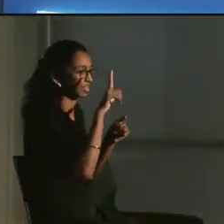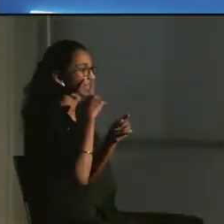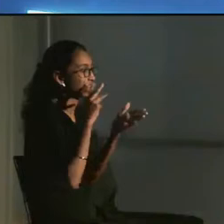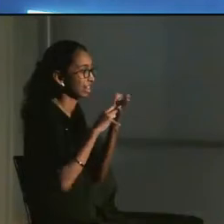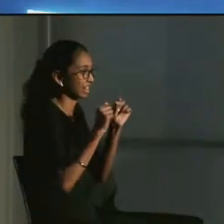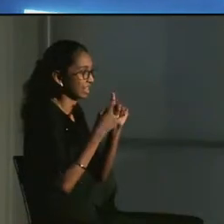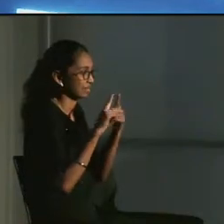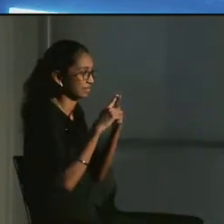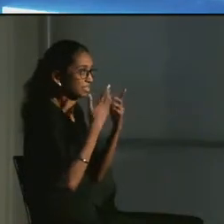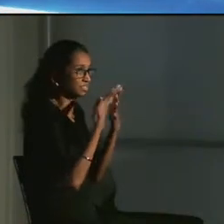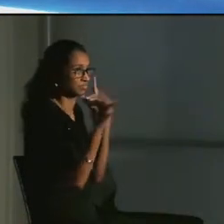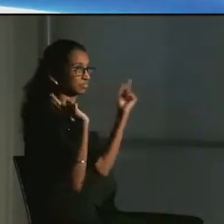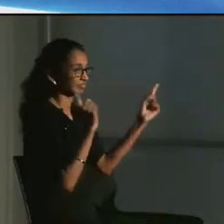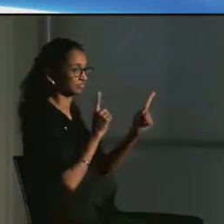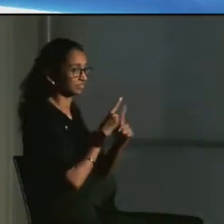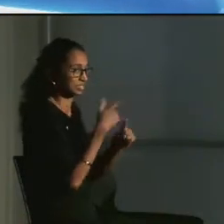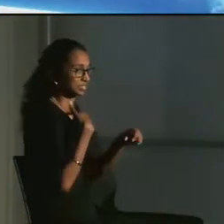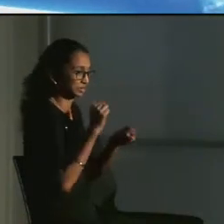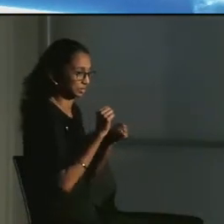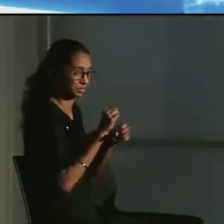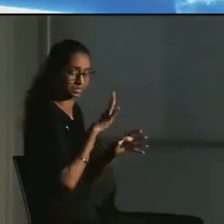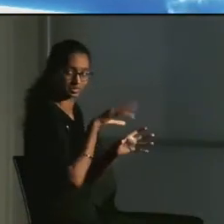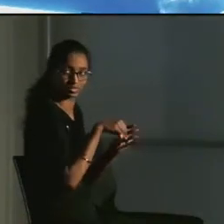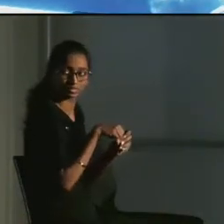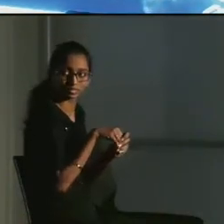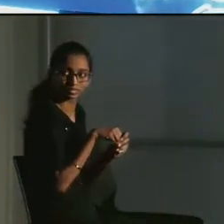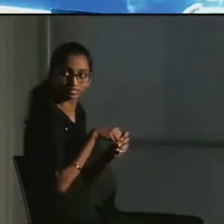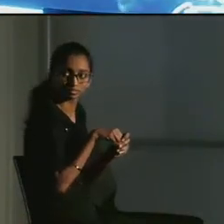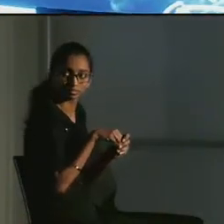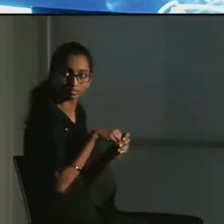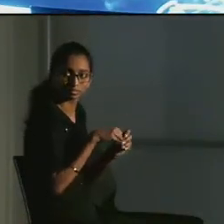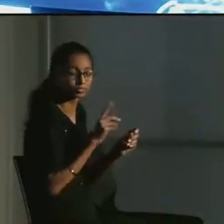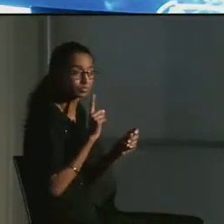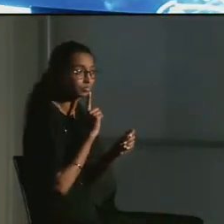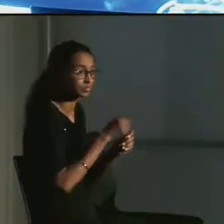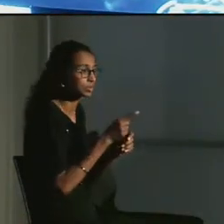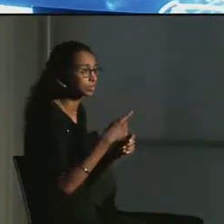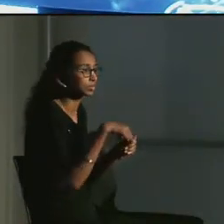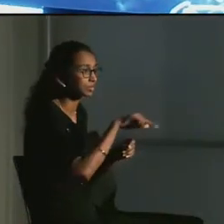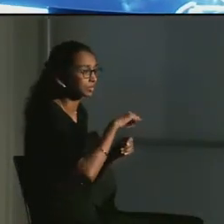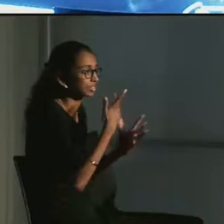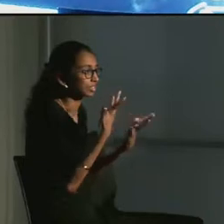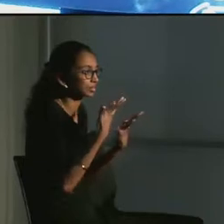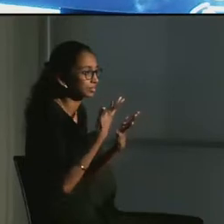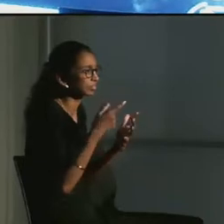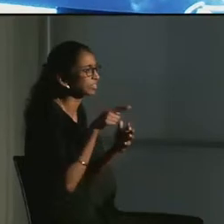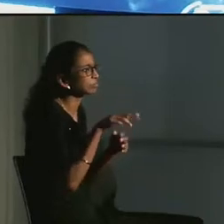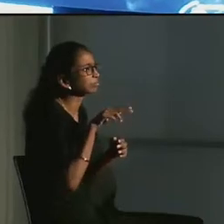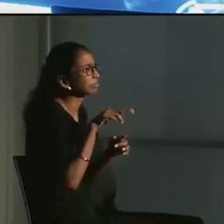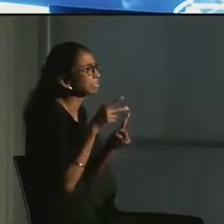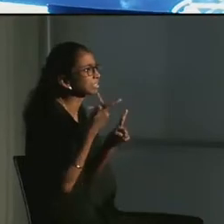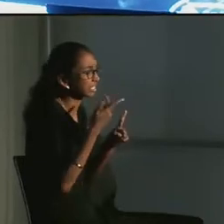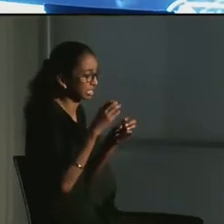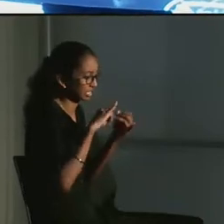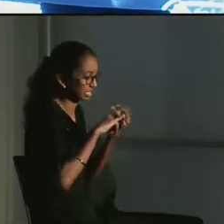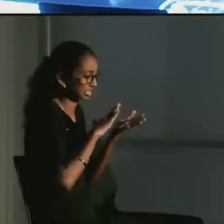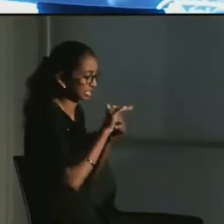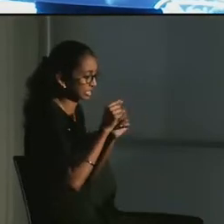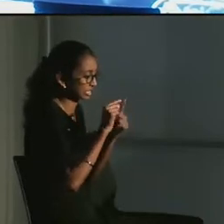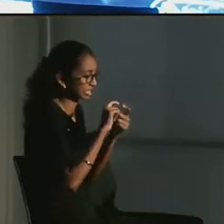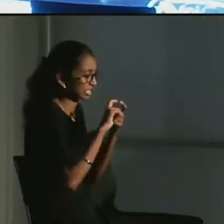amidst this climate is really where our work begins. And really the pursuit is, what does it mean to be shaped